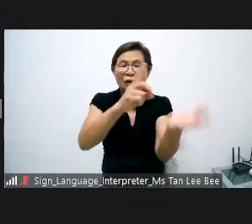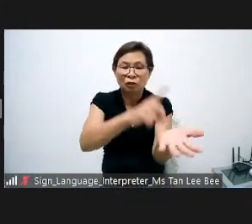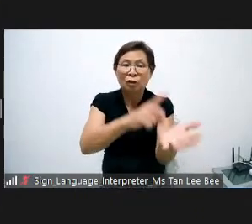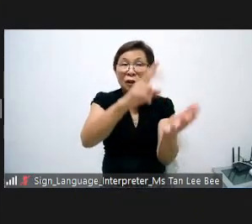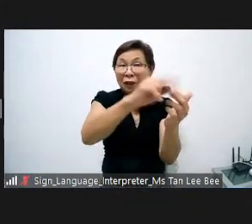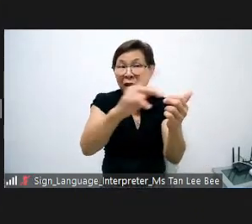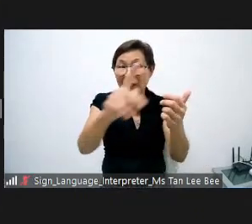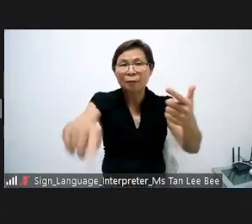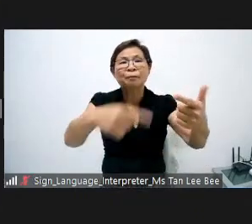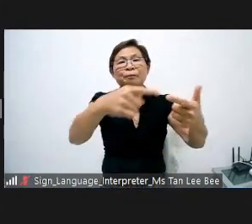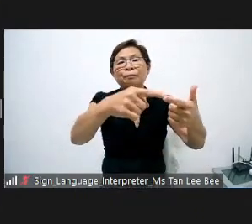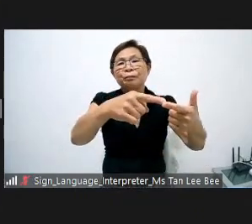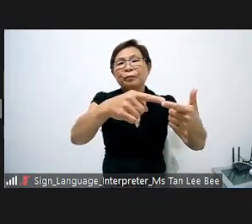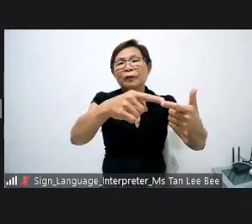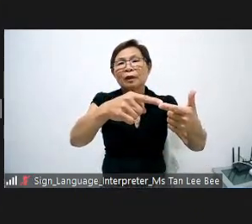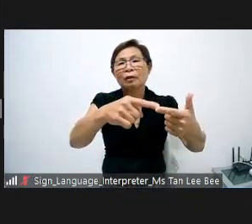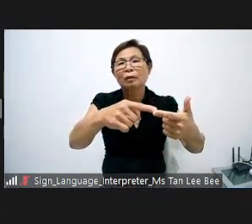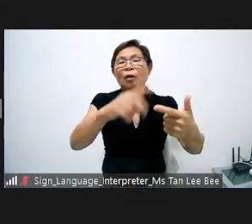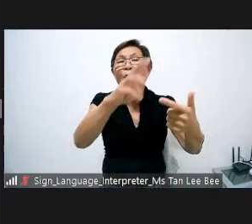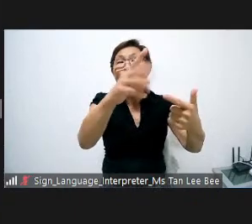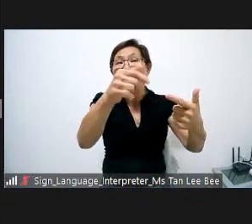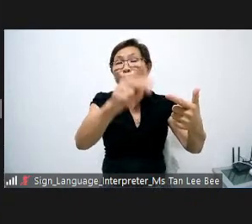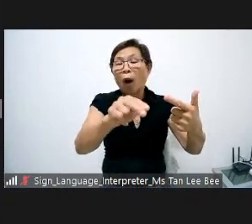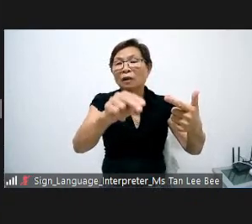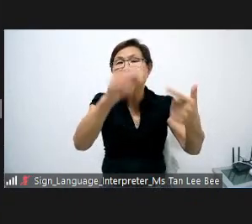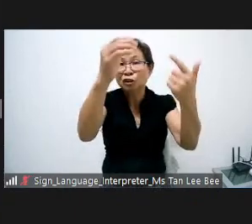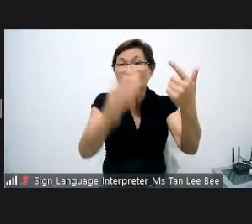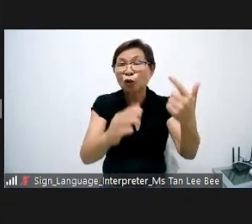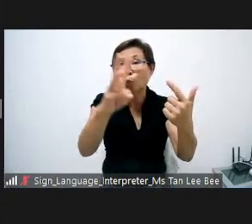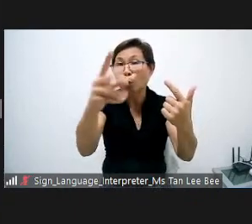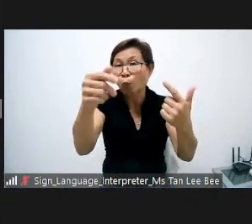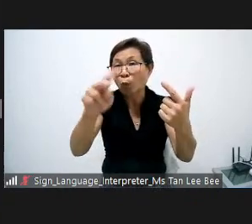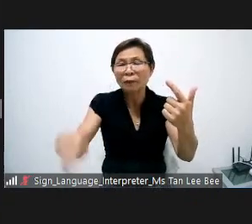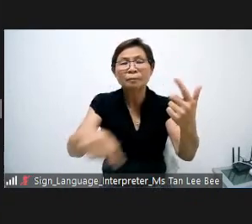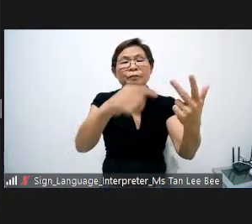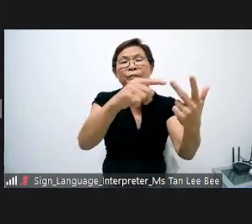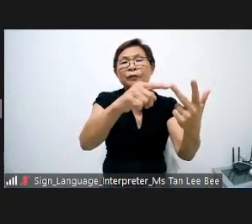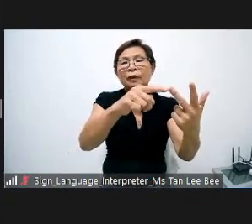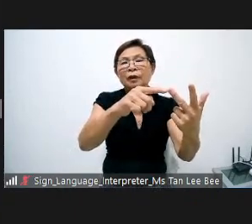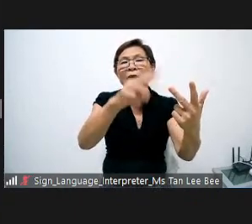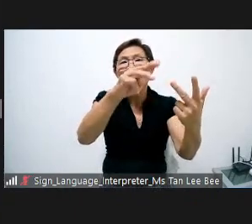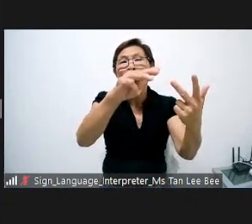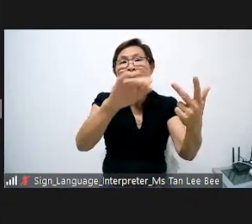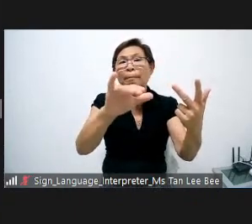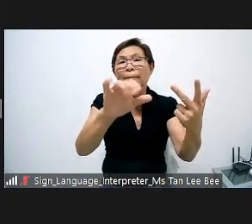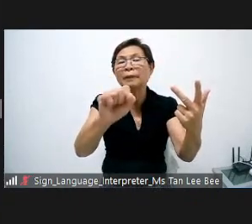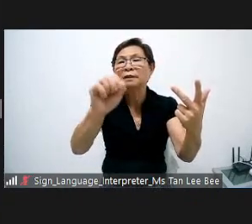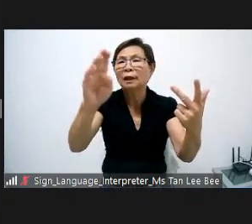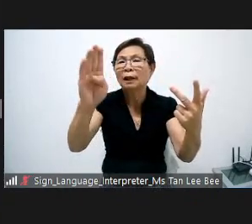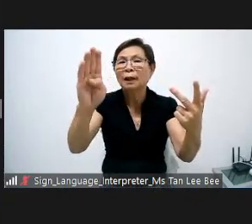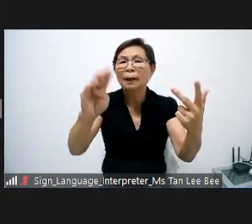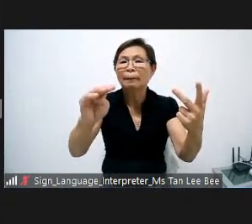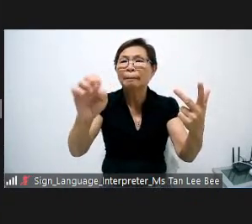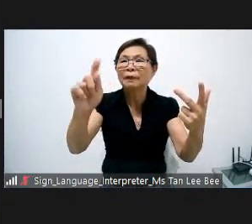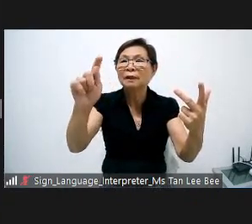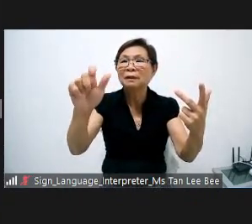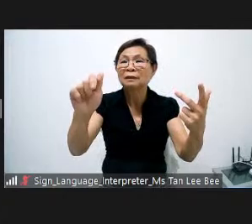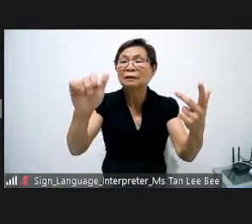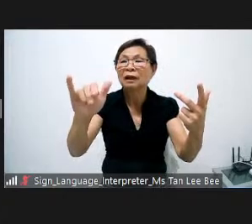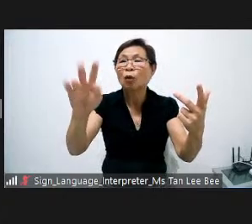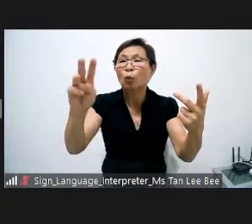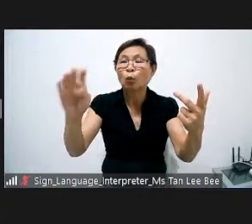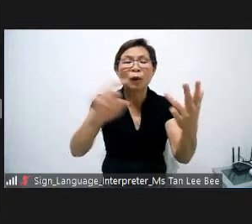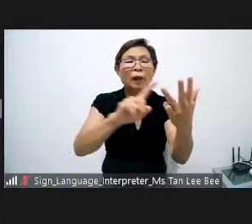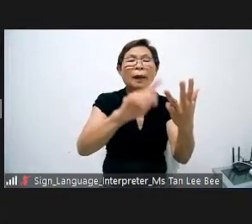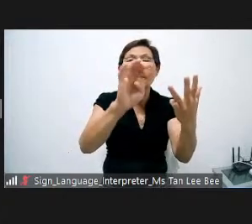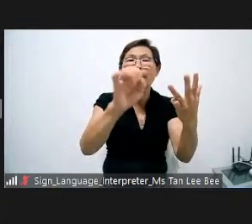Noor, Mr. Wan Muazzam Wan Abidin, Ms. Mitawi, Ms. Betia Sahara,